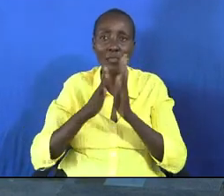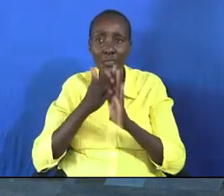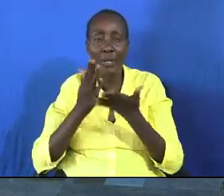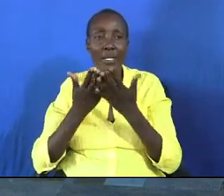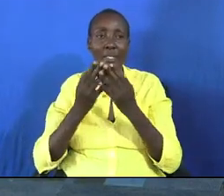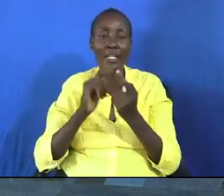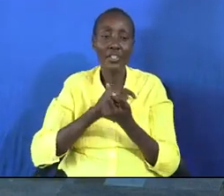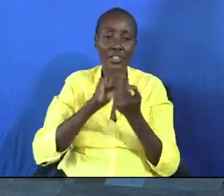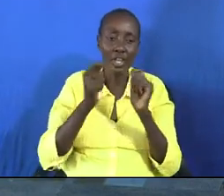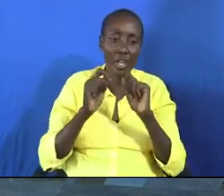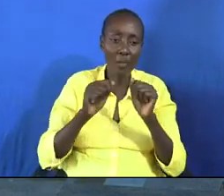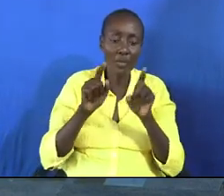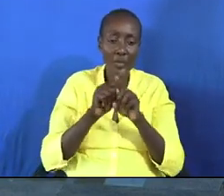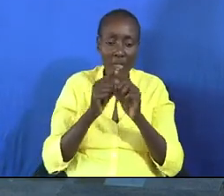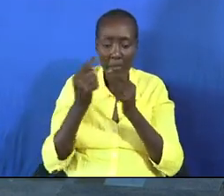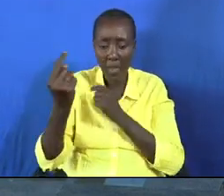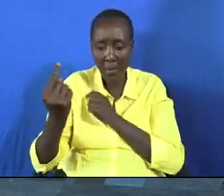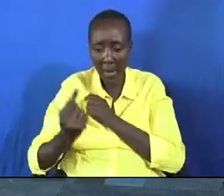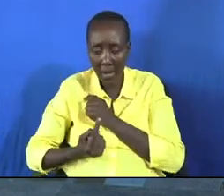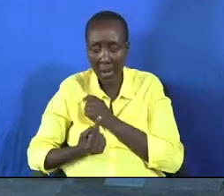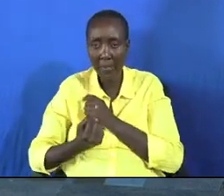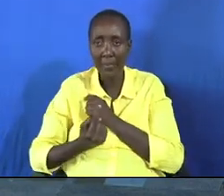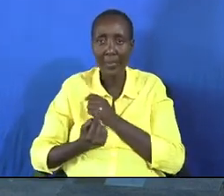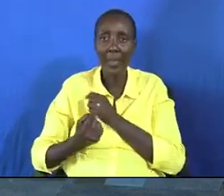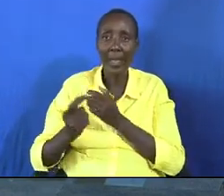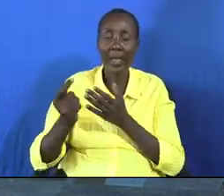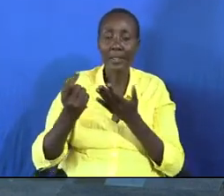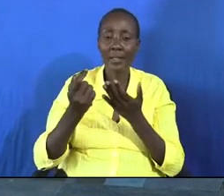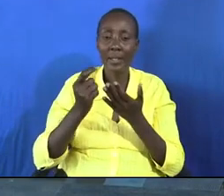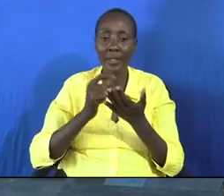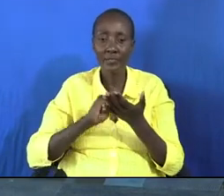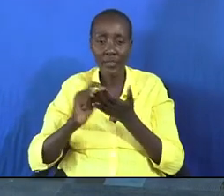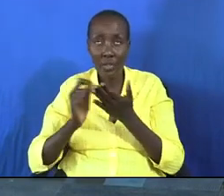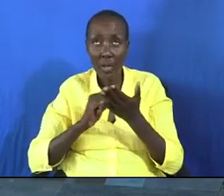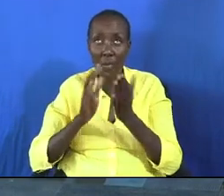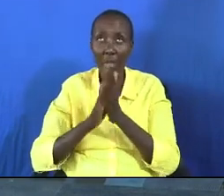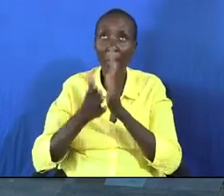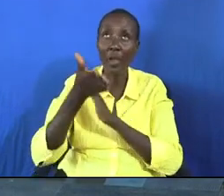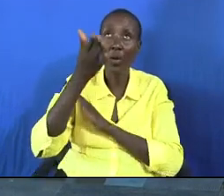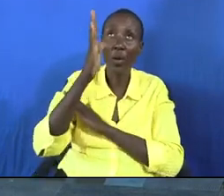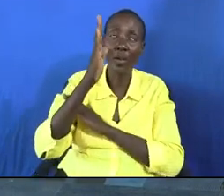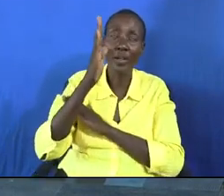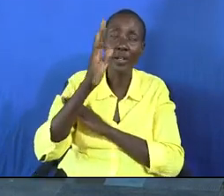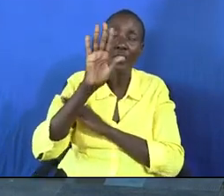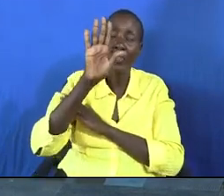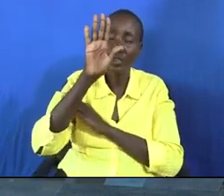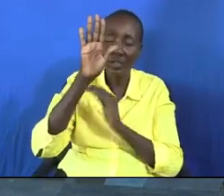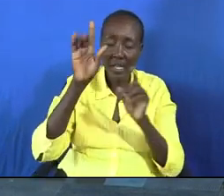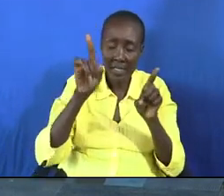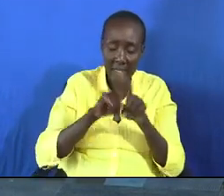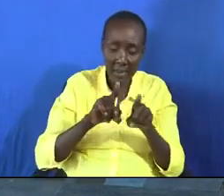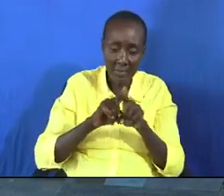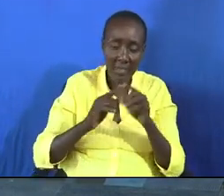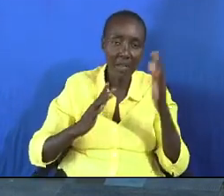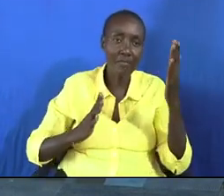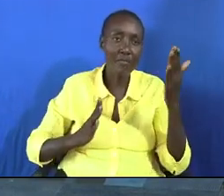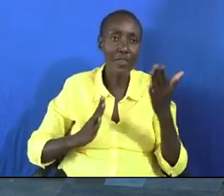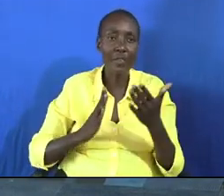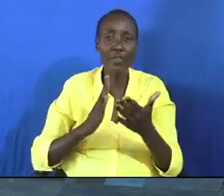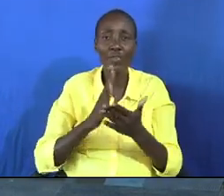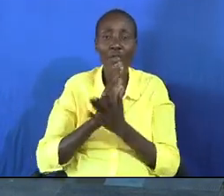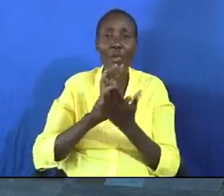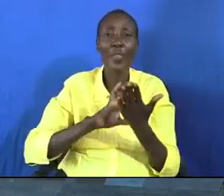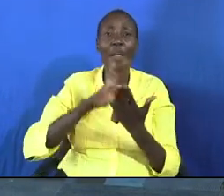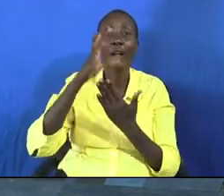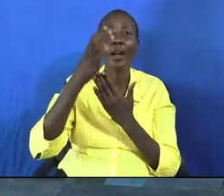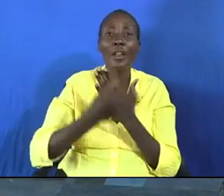up, where we can come and fight with God, wrestle with God, so that even the curriculum is